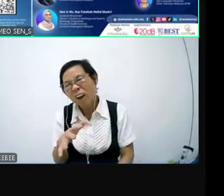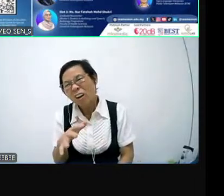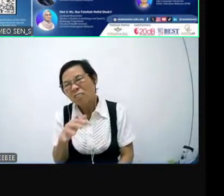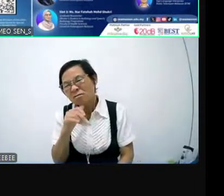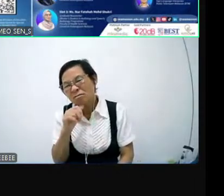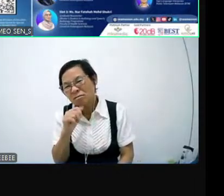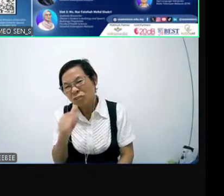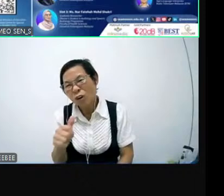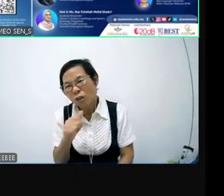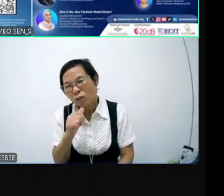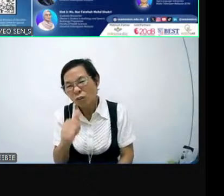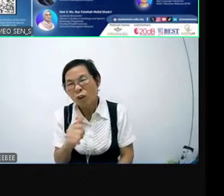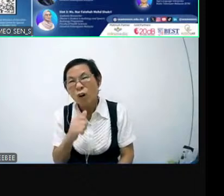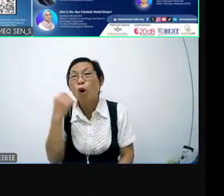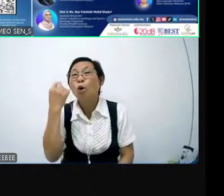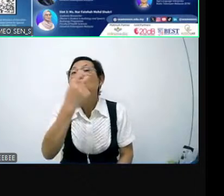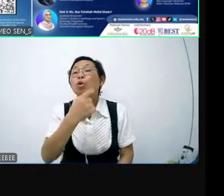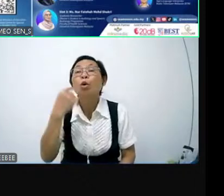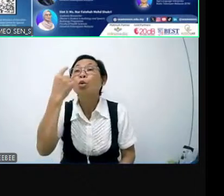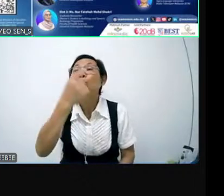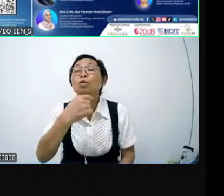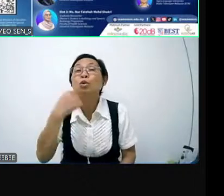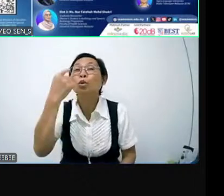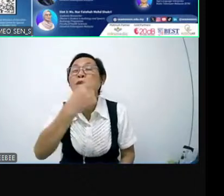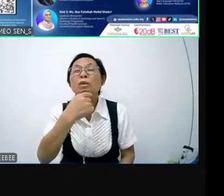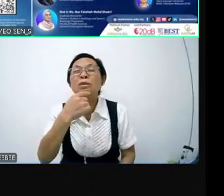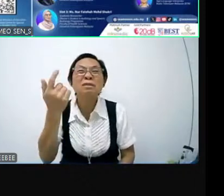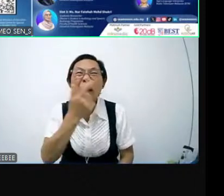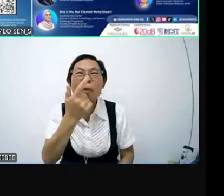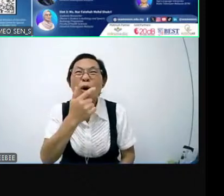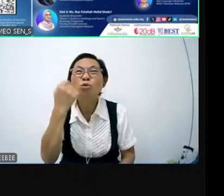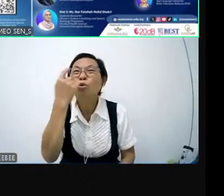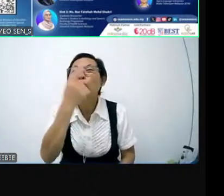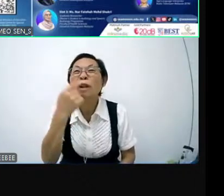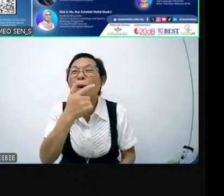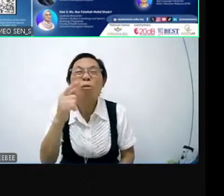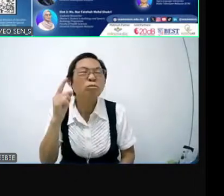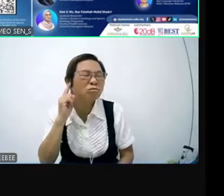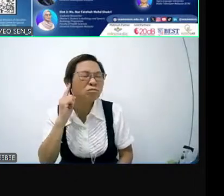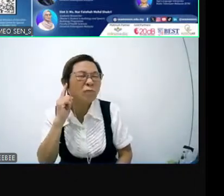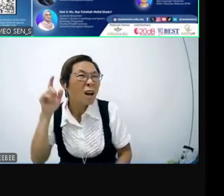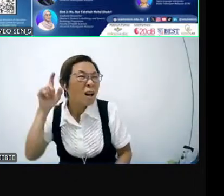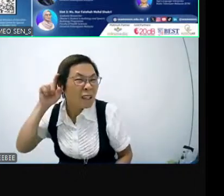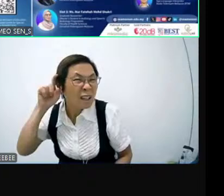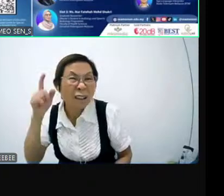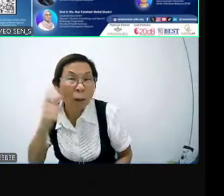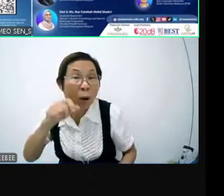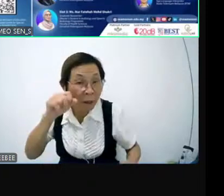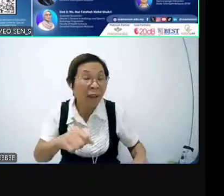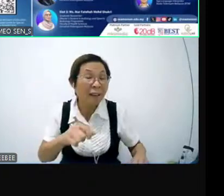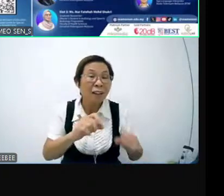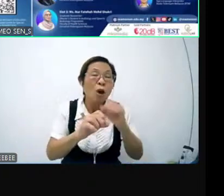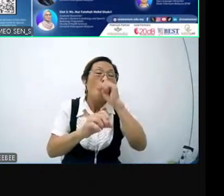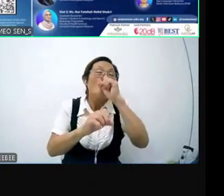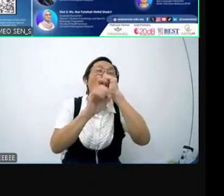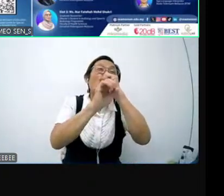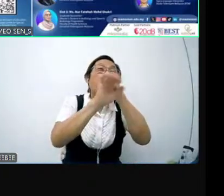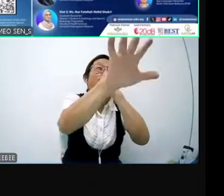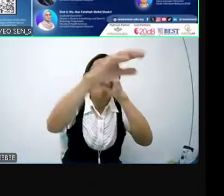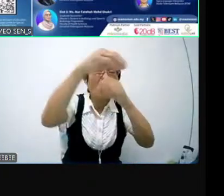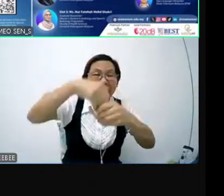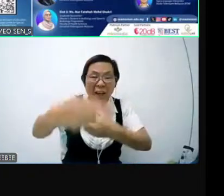obvious for those who doesn't want to wear hearing aids, because they can still hear the amplified sound in the